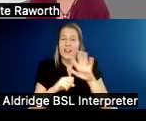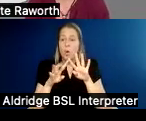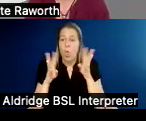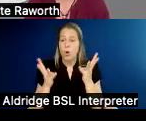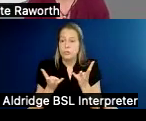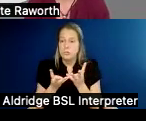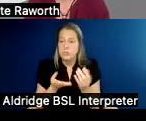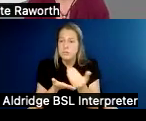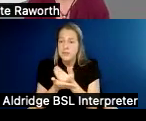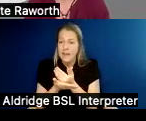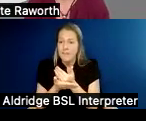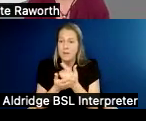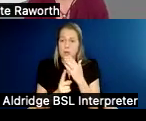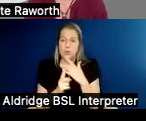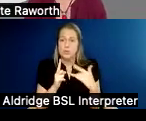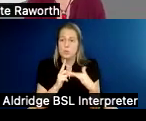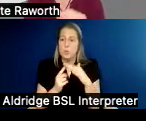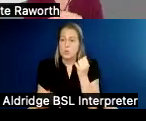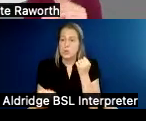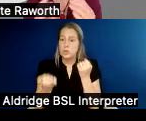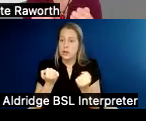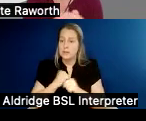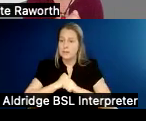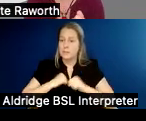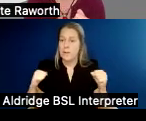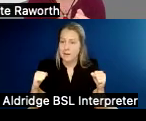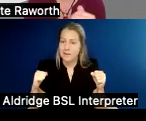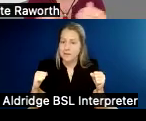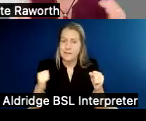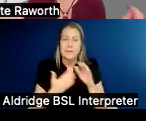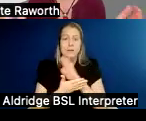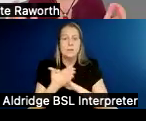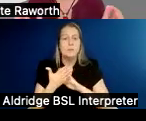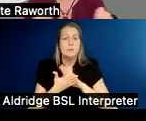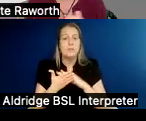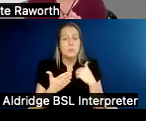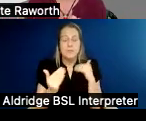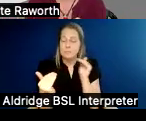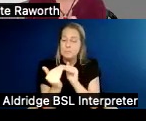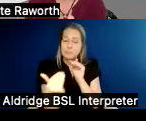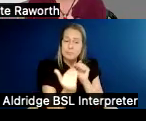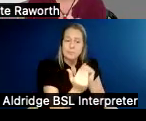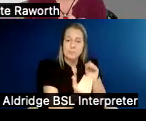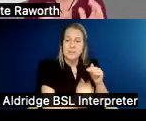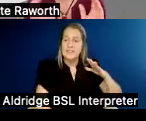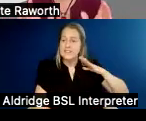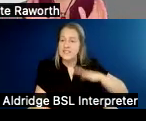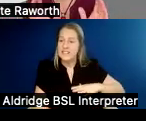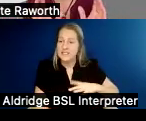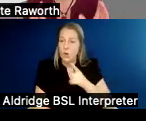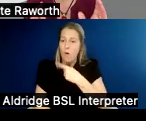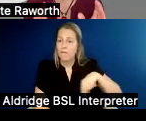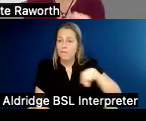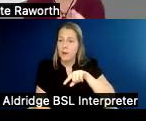just space for humanity. It's a place where we meet the needs of people and we do so within the means of the living planet. So this is